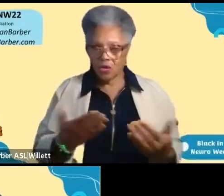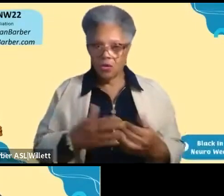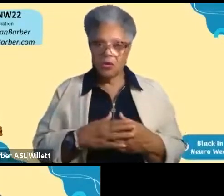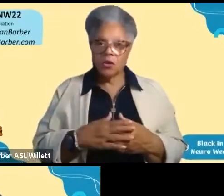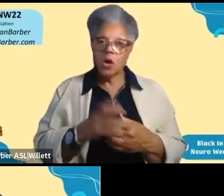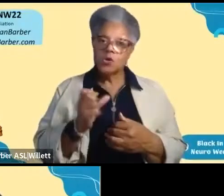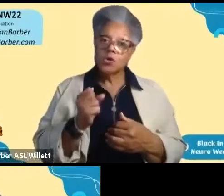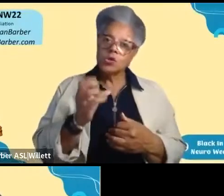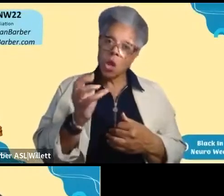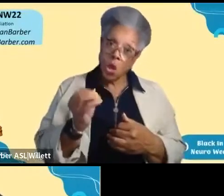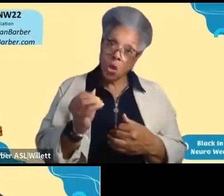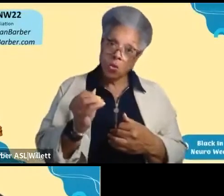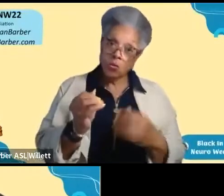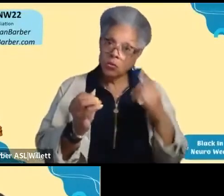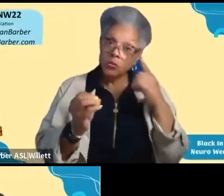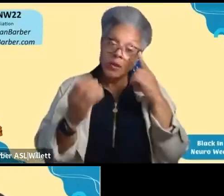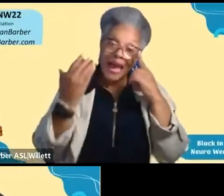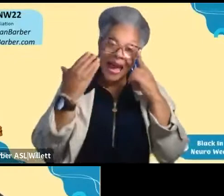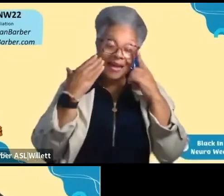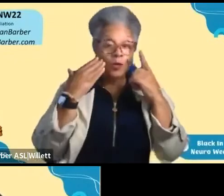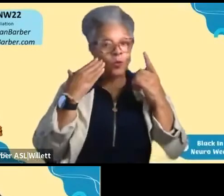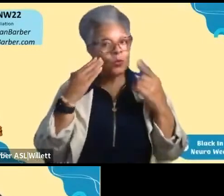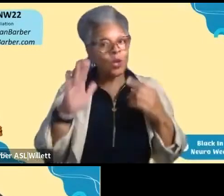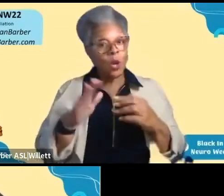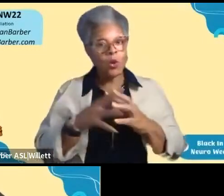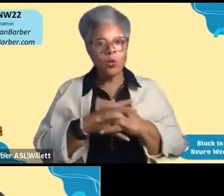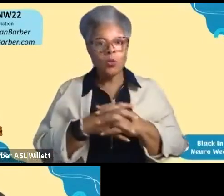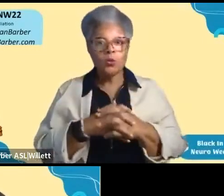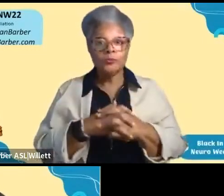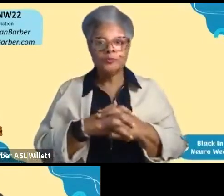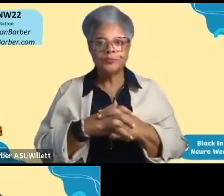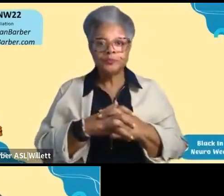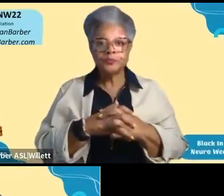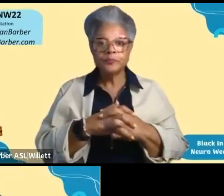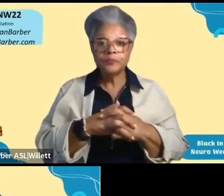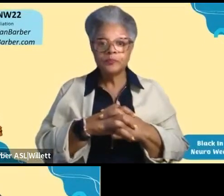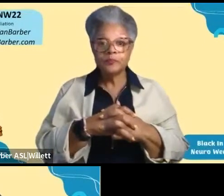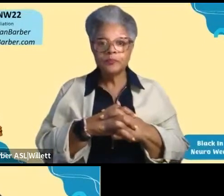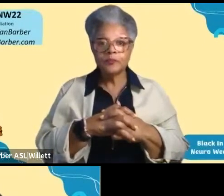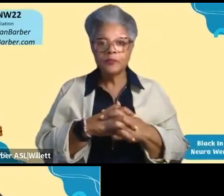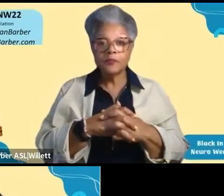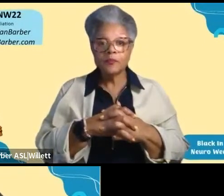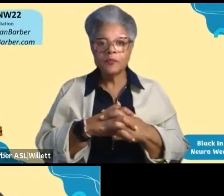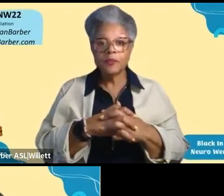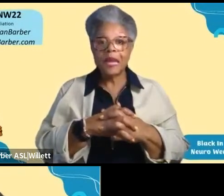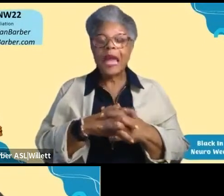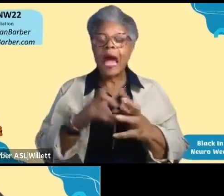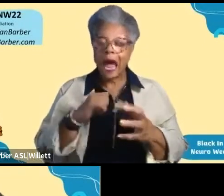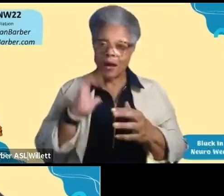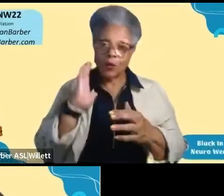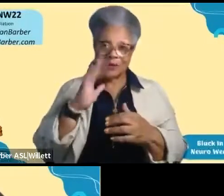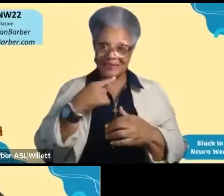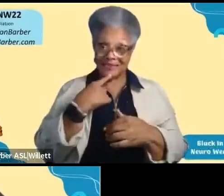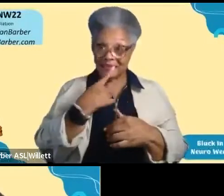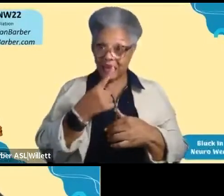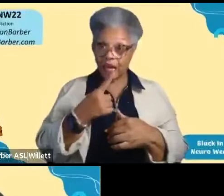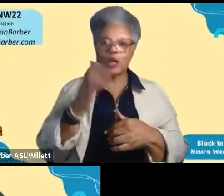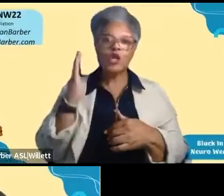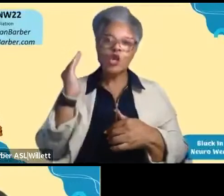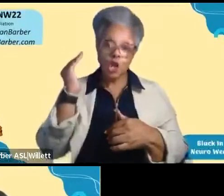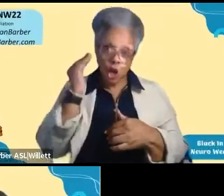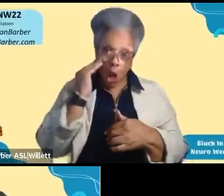So I don't know. I would say know what you want to do. And of course, you